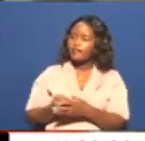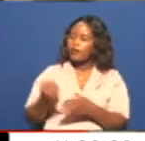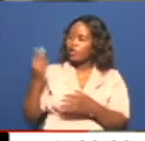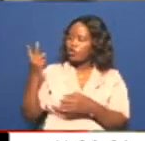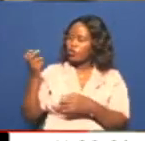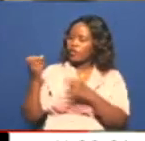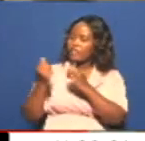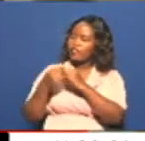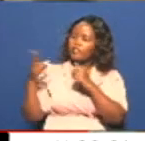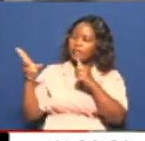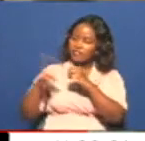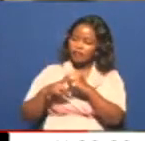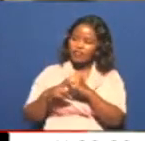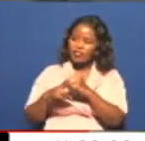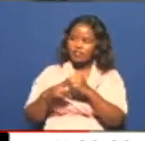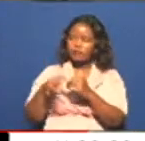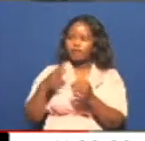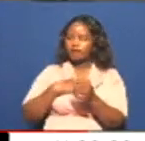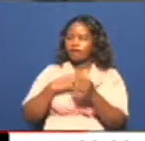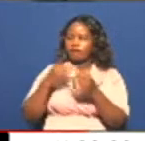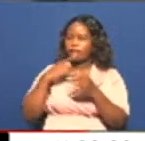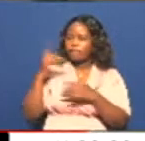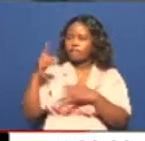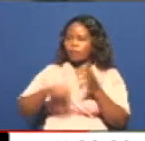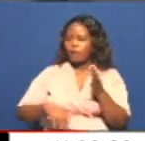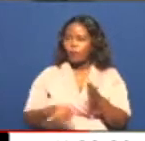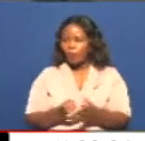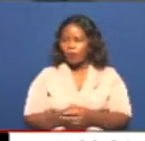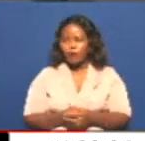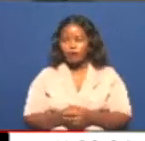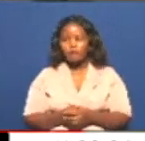would sort of say that